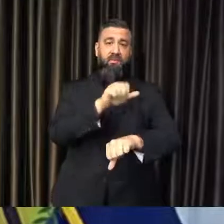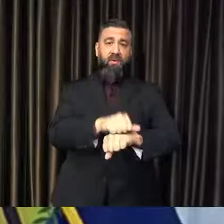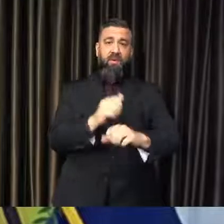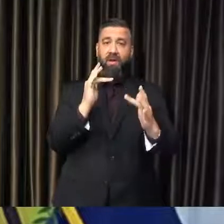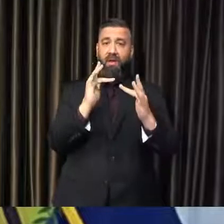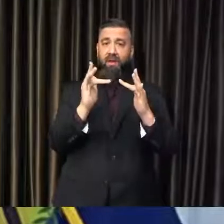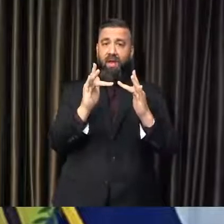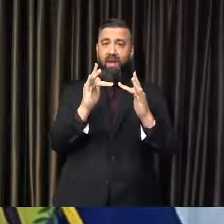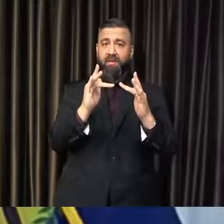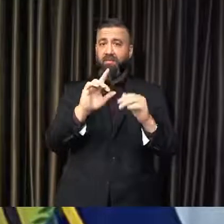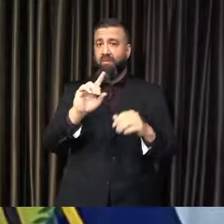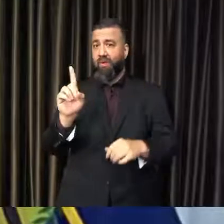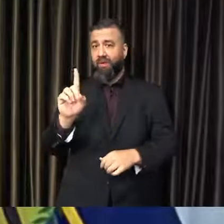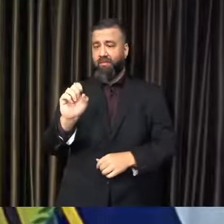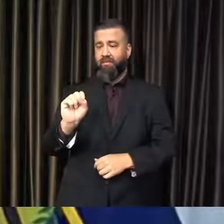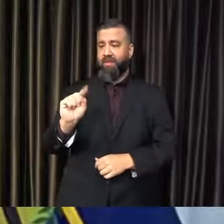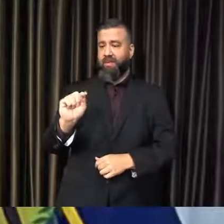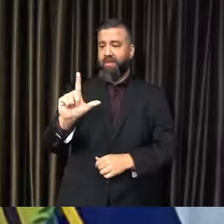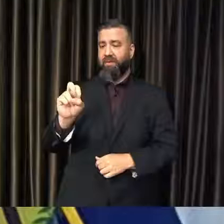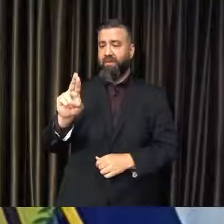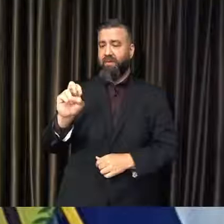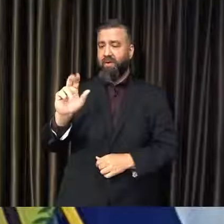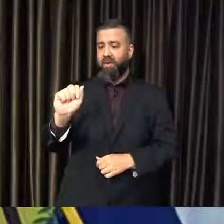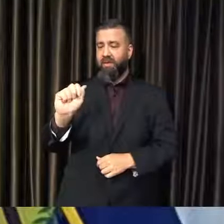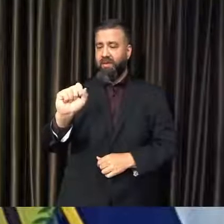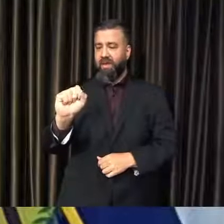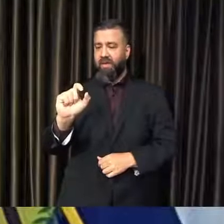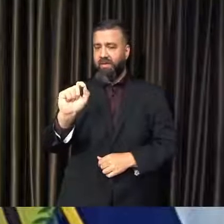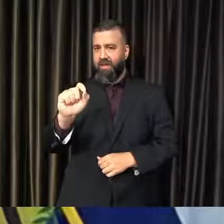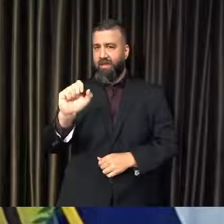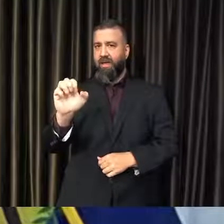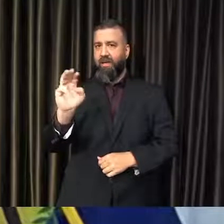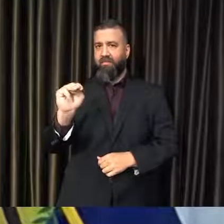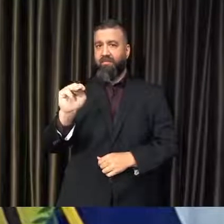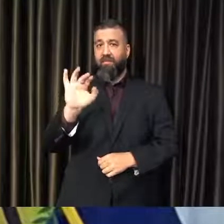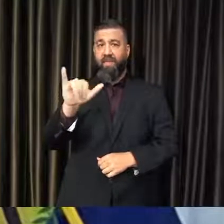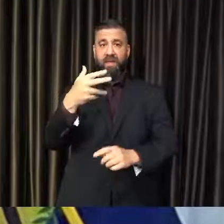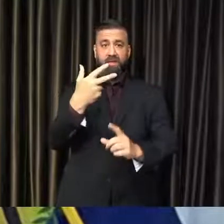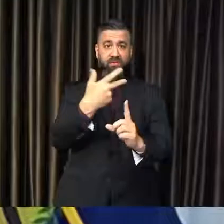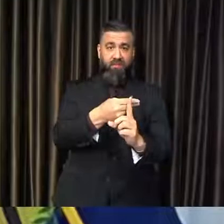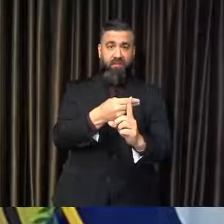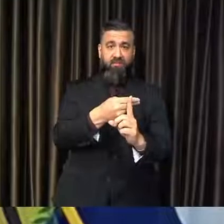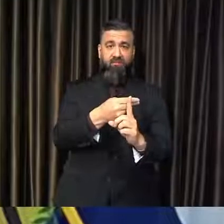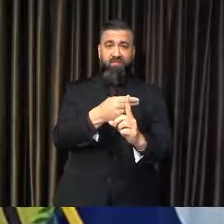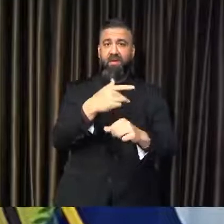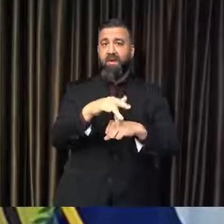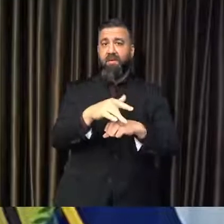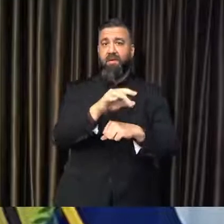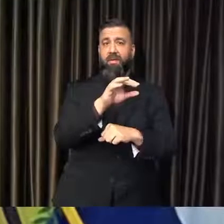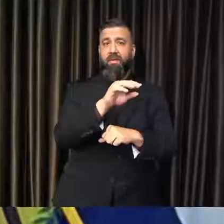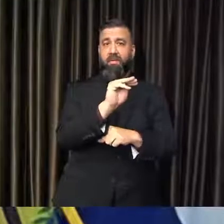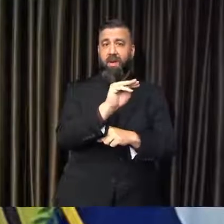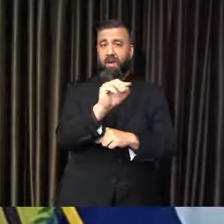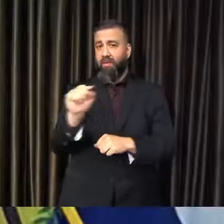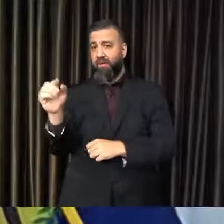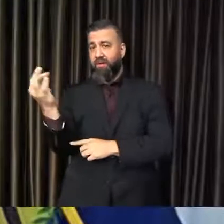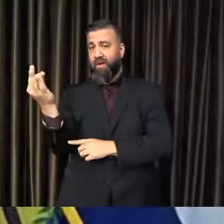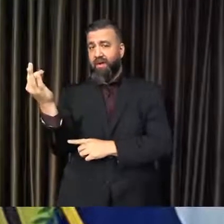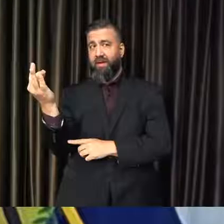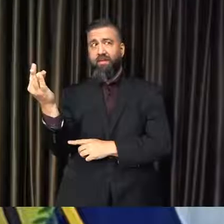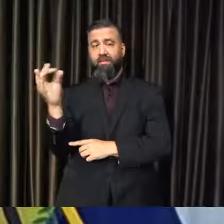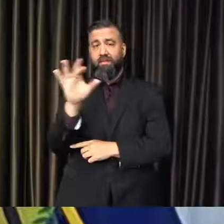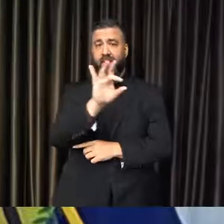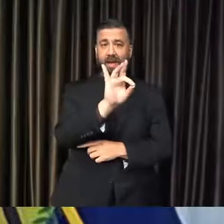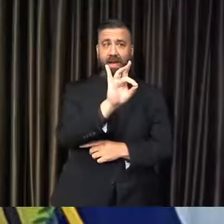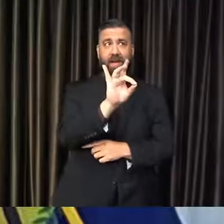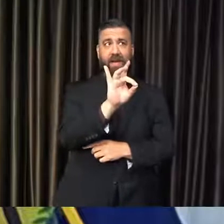at stlcorona.com. Those shots will be given Monday through Friday from 8 a.m. to 10 a.m. at the John